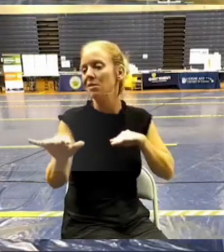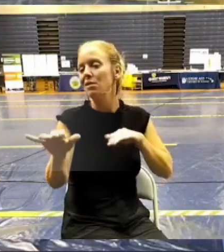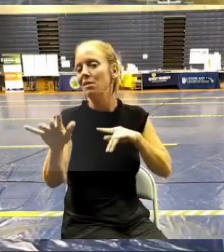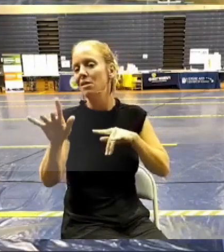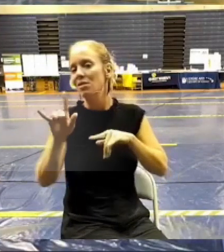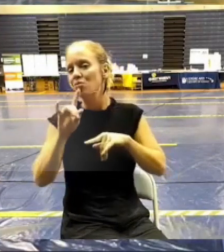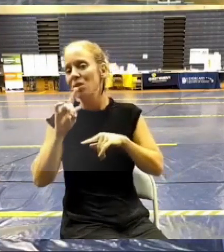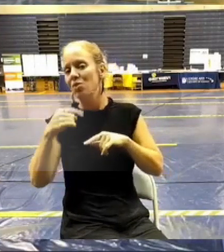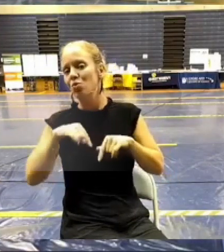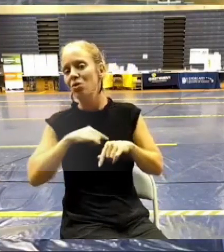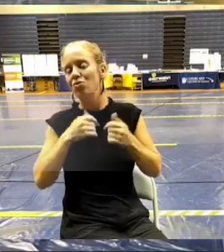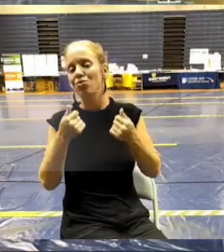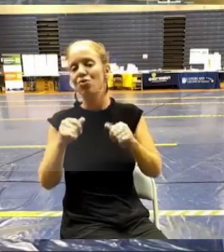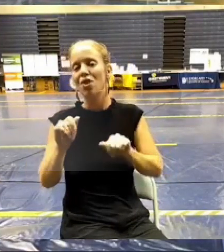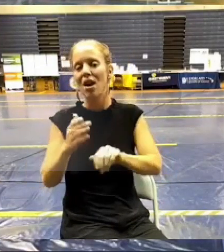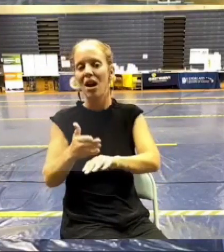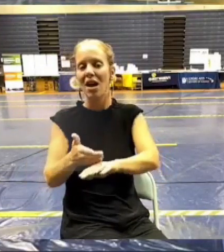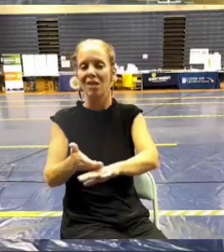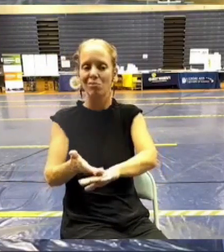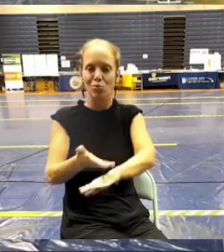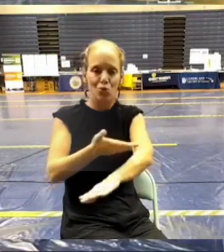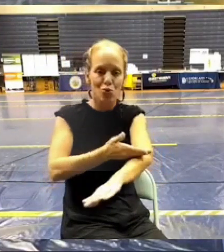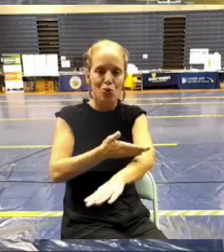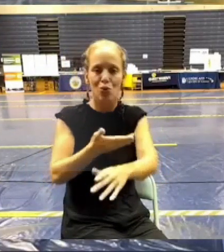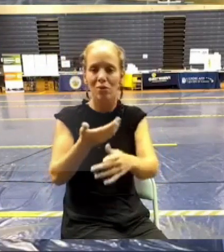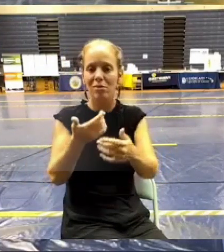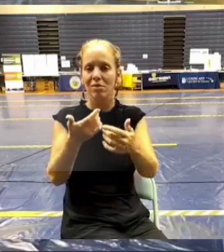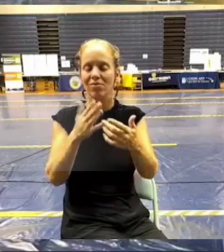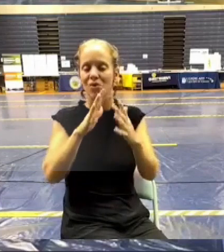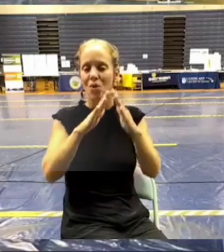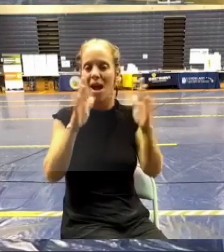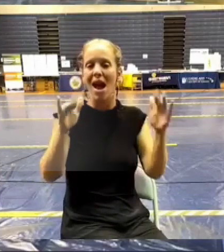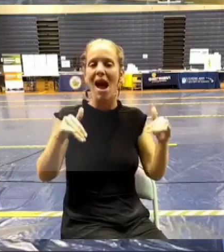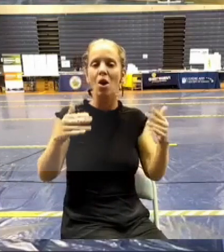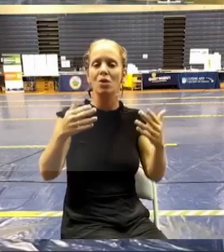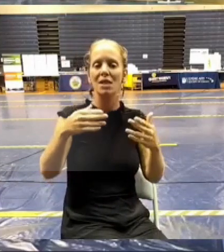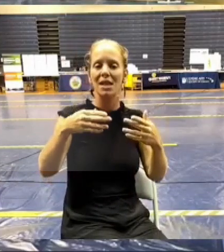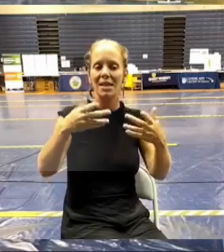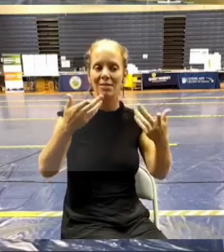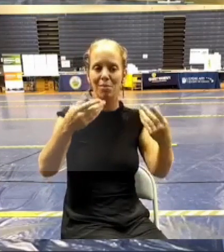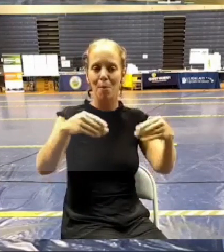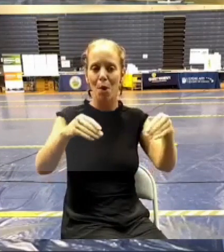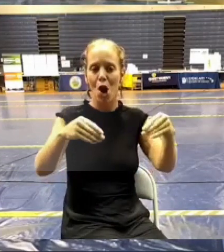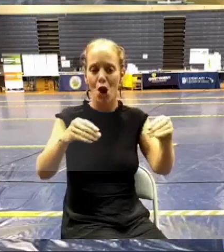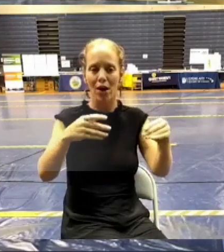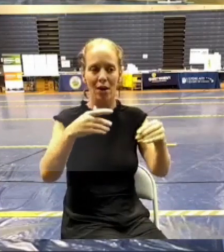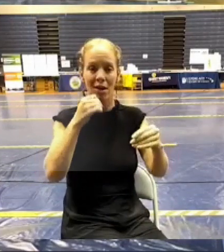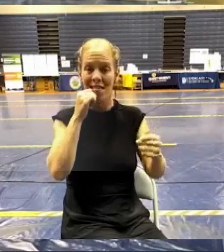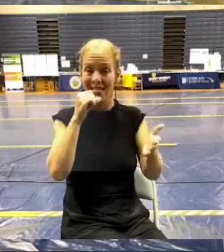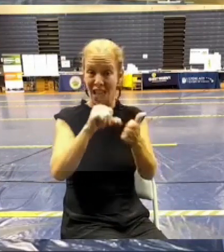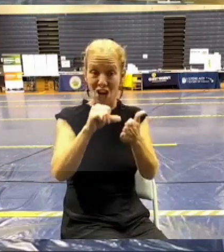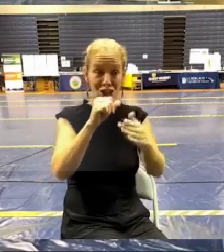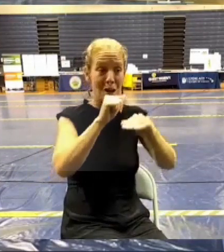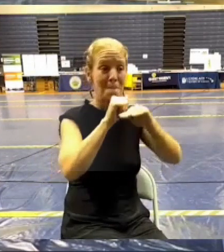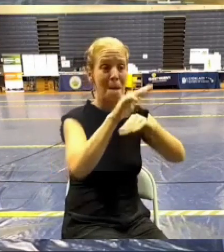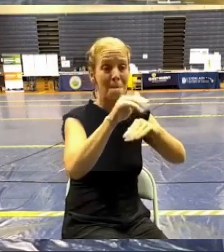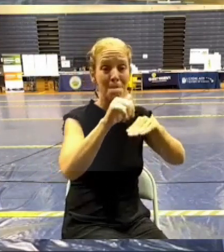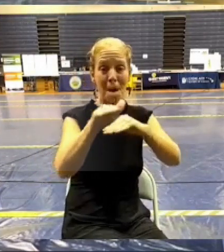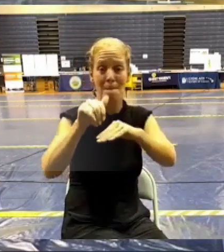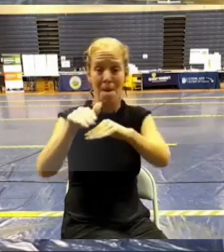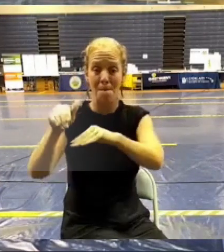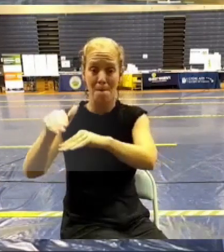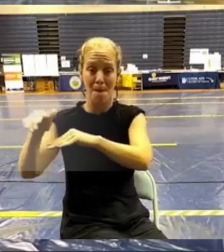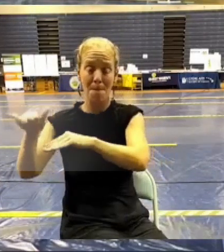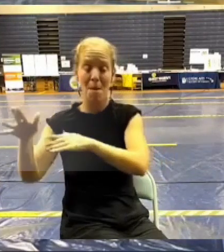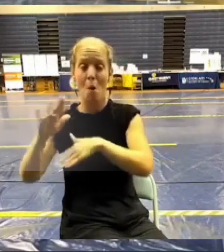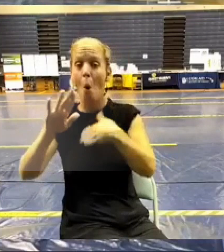to the housing market a number of times. I sent letters to every property owner in Maui now. They probably know my